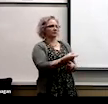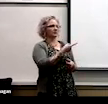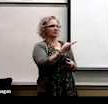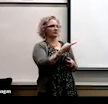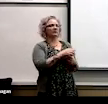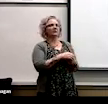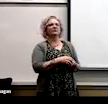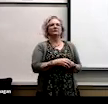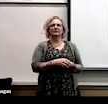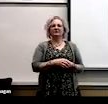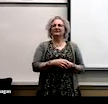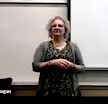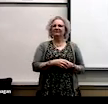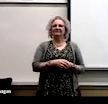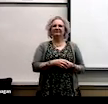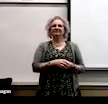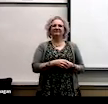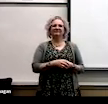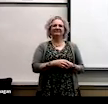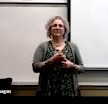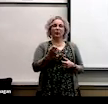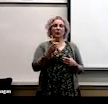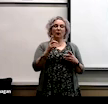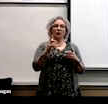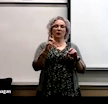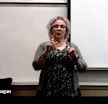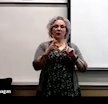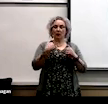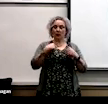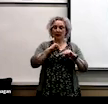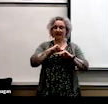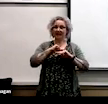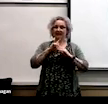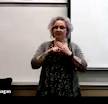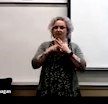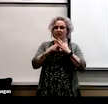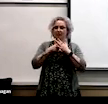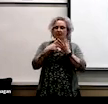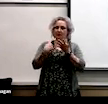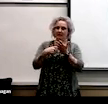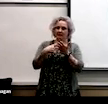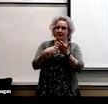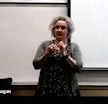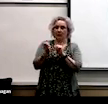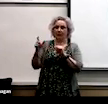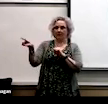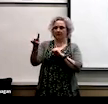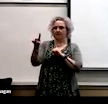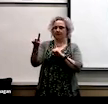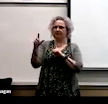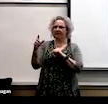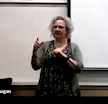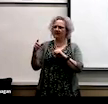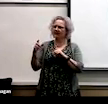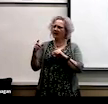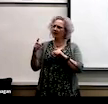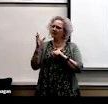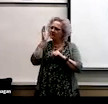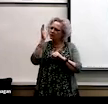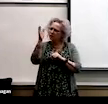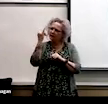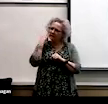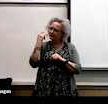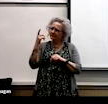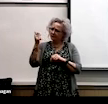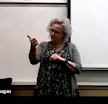of trust in the adult provider. And when we start talking about things that they've never given any thought to before, like, you know, who's going to be your official decision maker if you